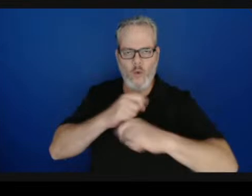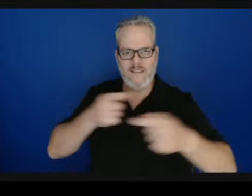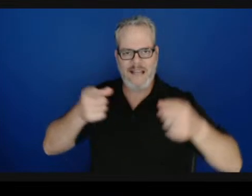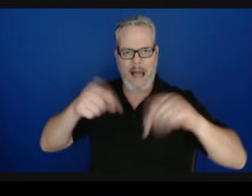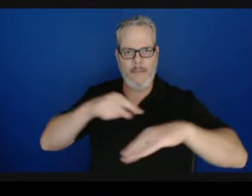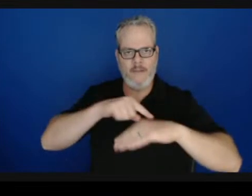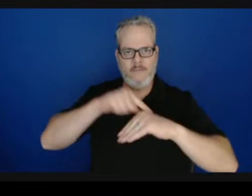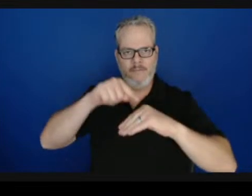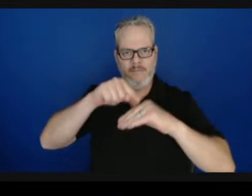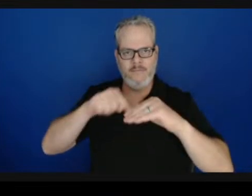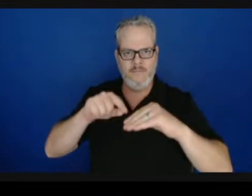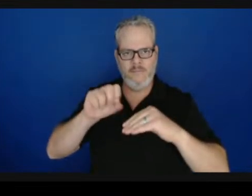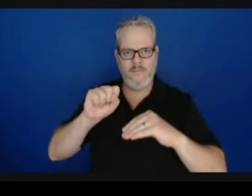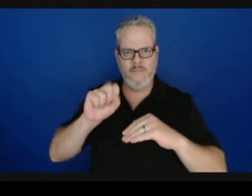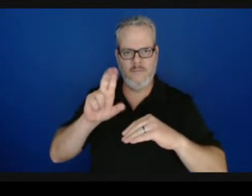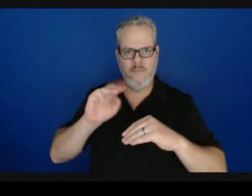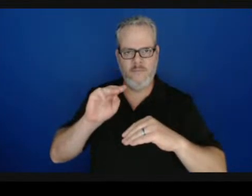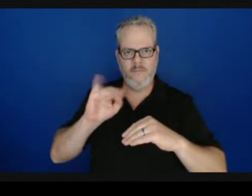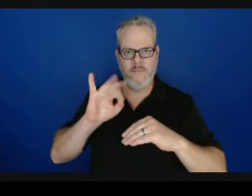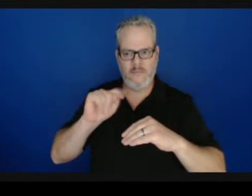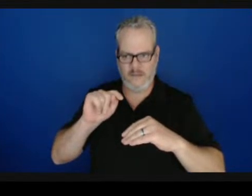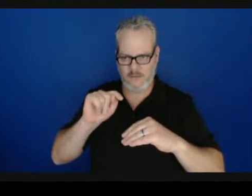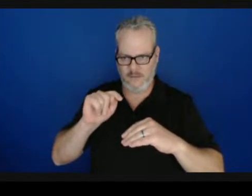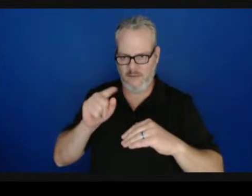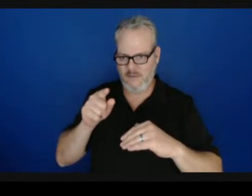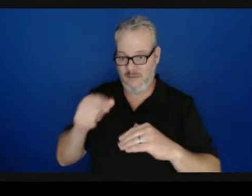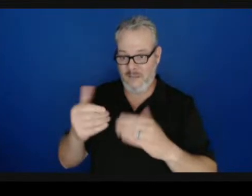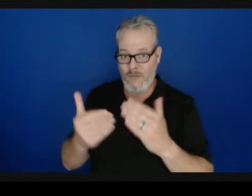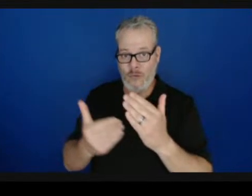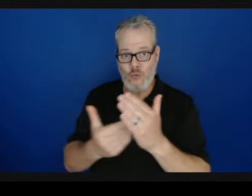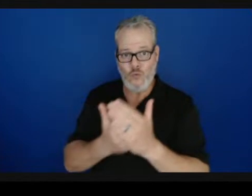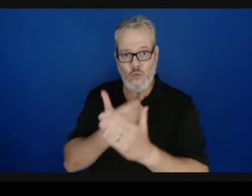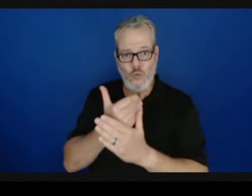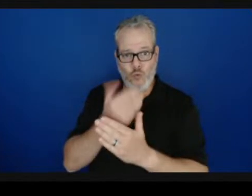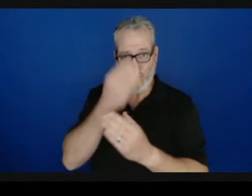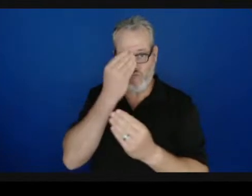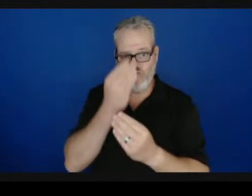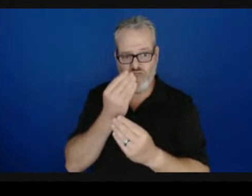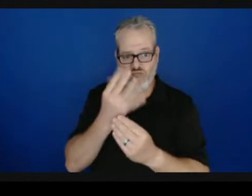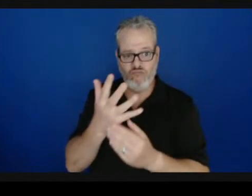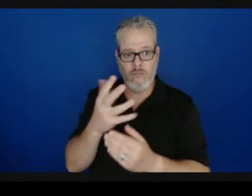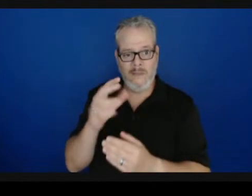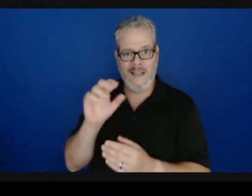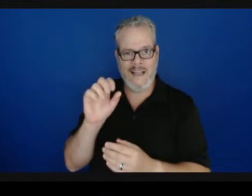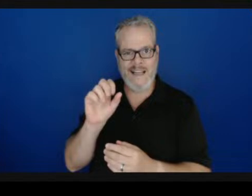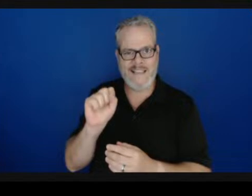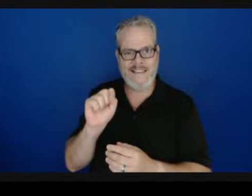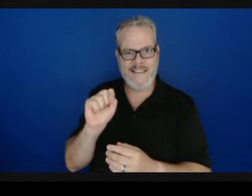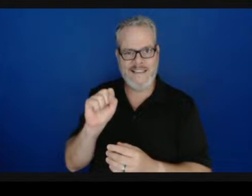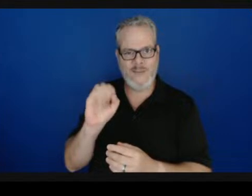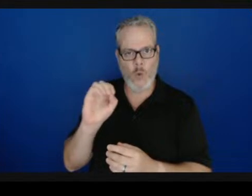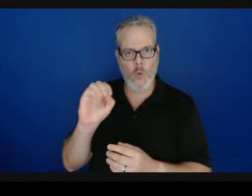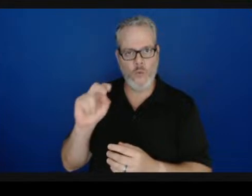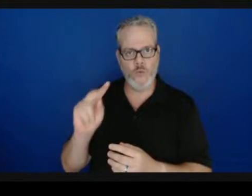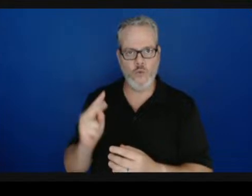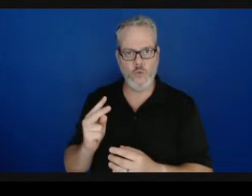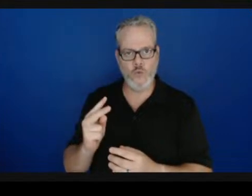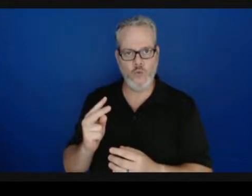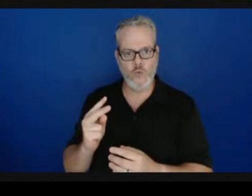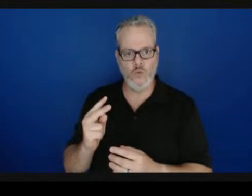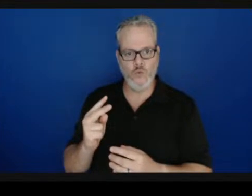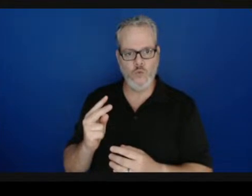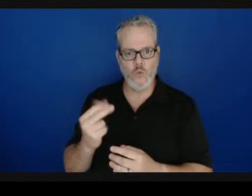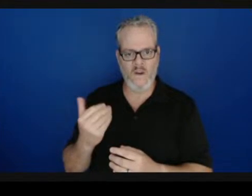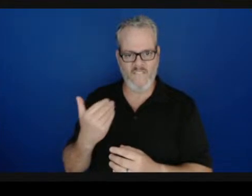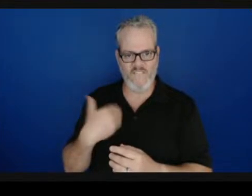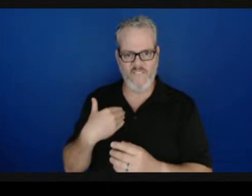They have a new report of SO2 emission rate from September 17th at the